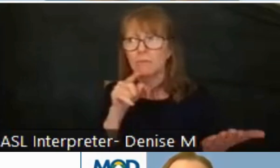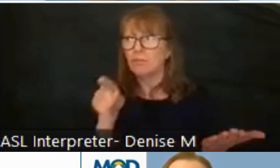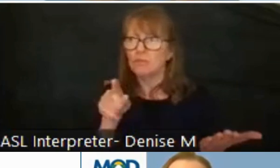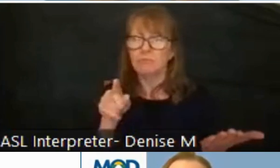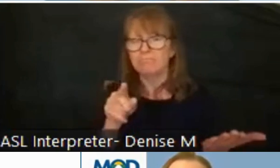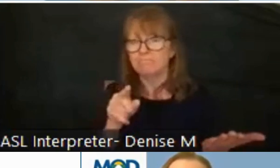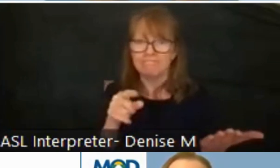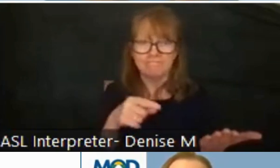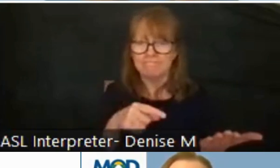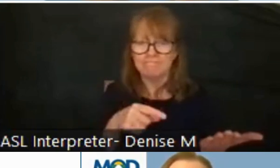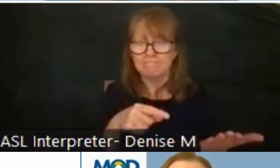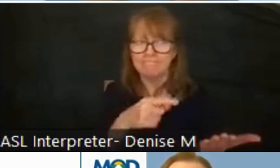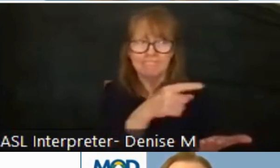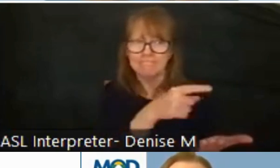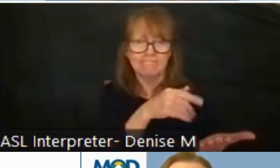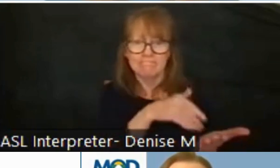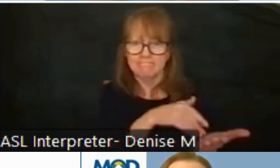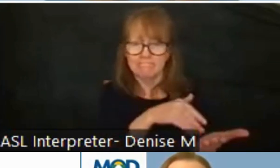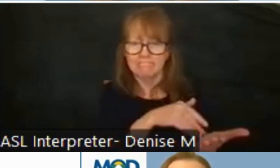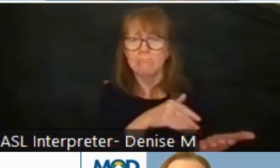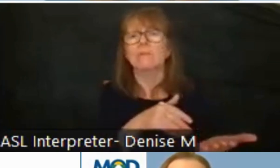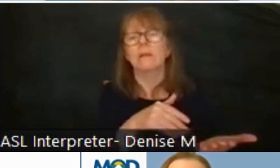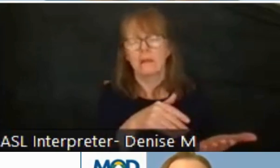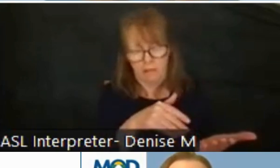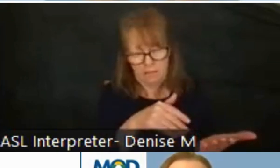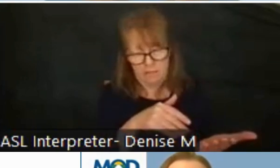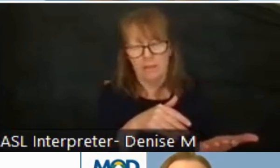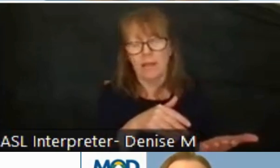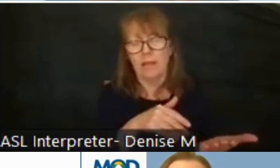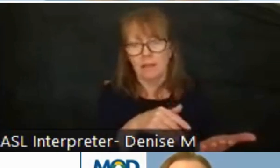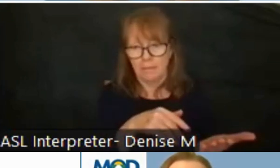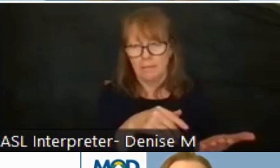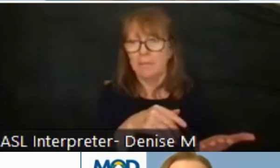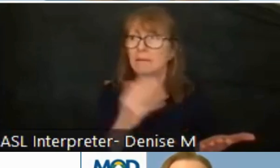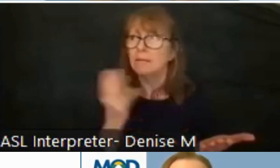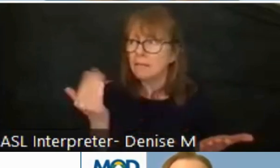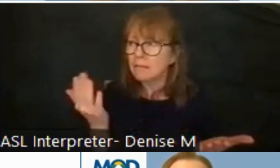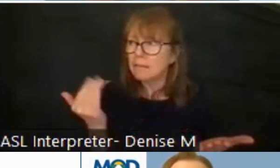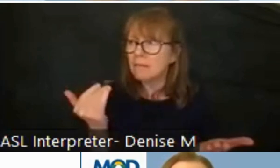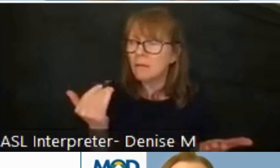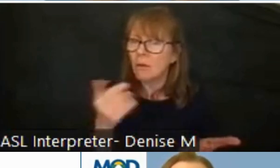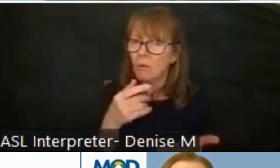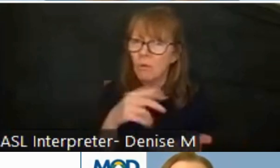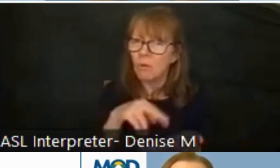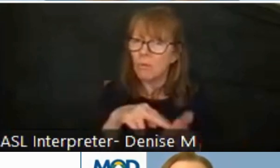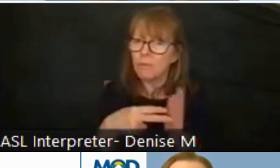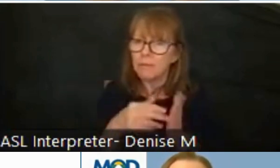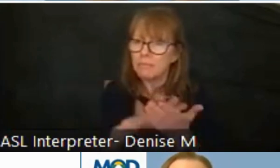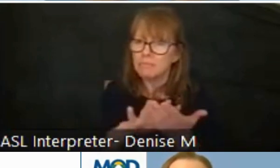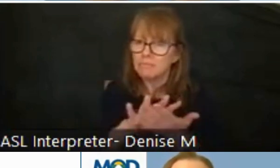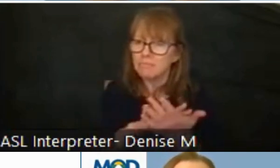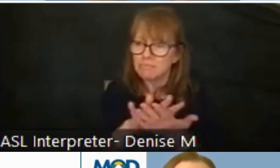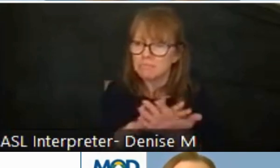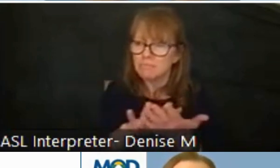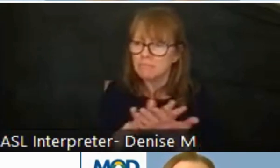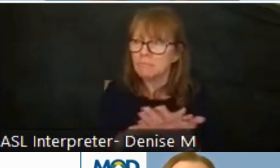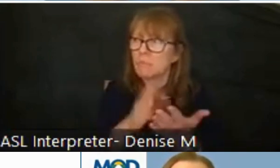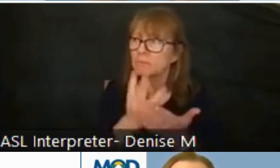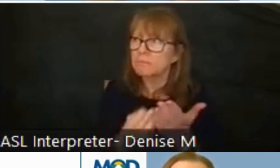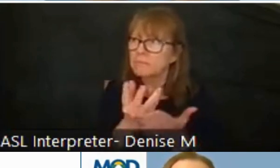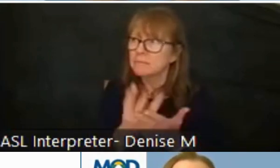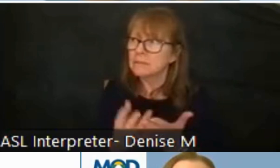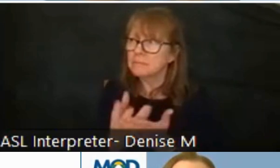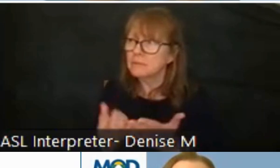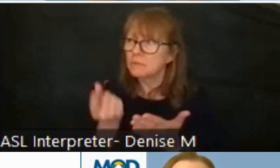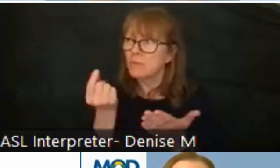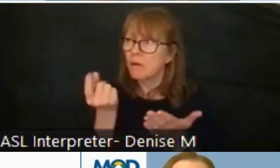medical provider's letter, be sure to ask your housing provider what information is missing so you can inform your medical provider and get an effective